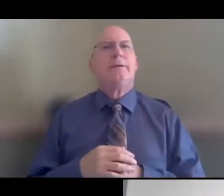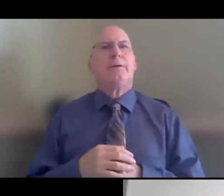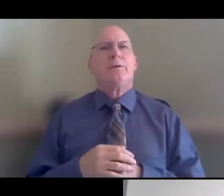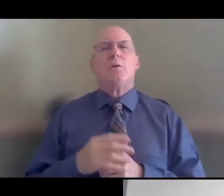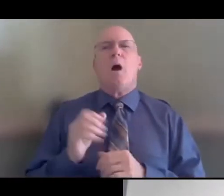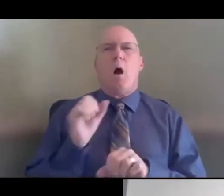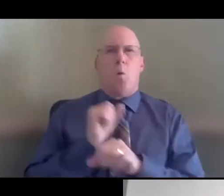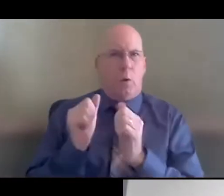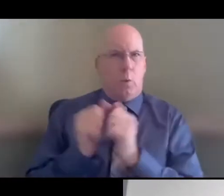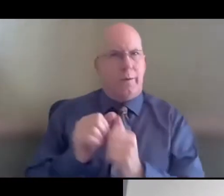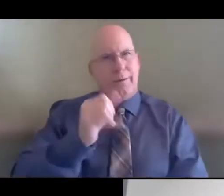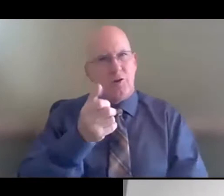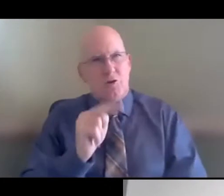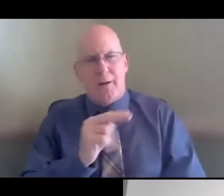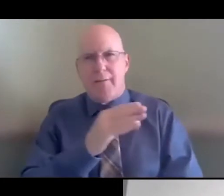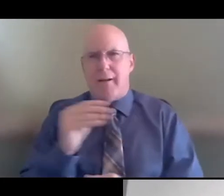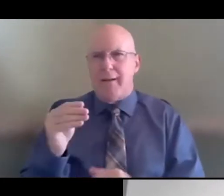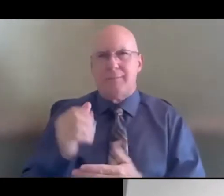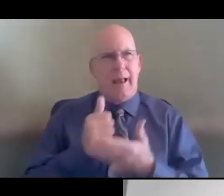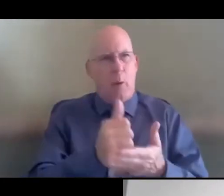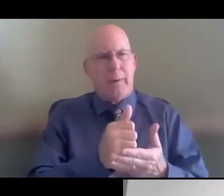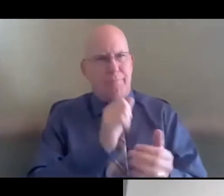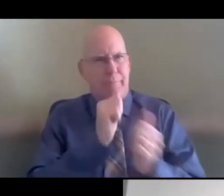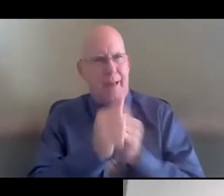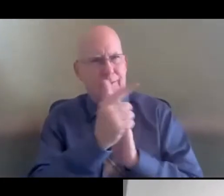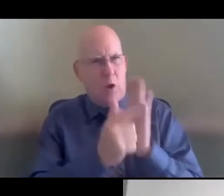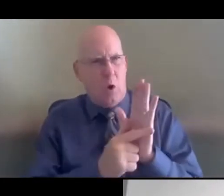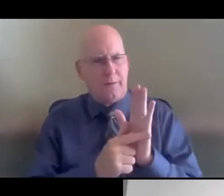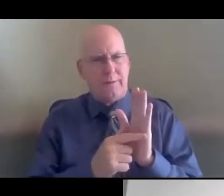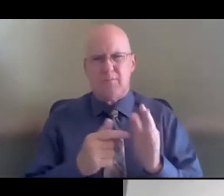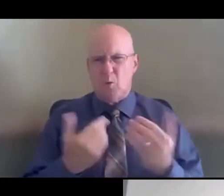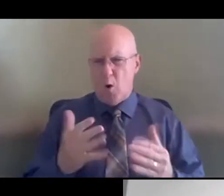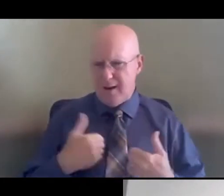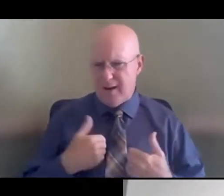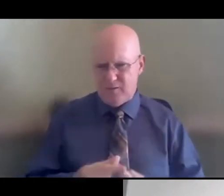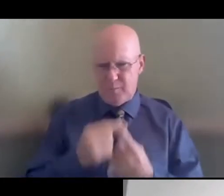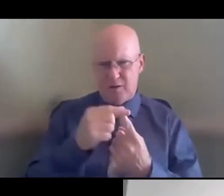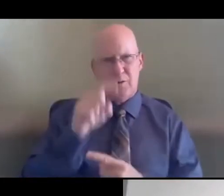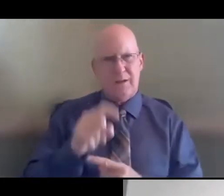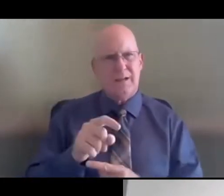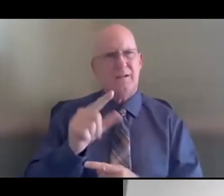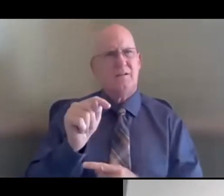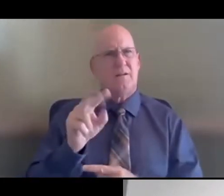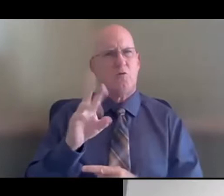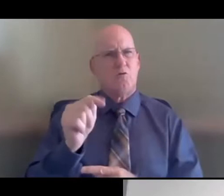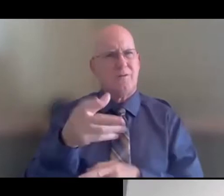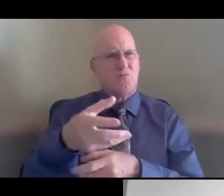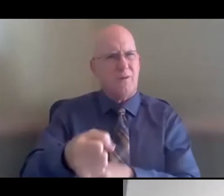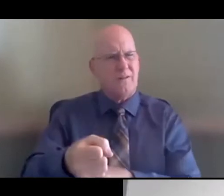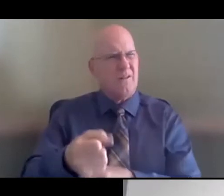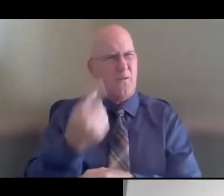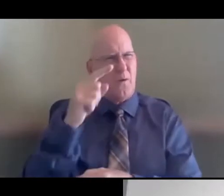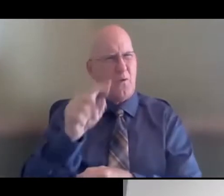key to getting the ABLE Act passed, I was like, we've already got special needs trust. What do we need this for? And so it took a lot